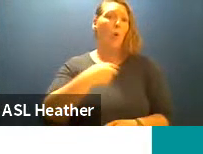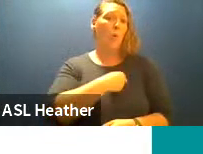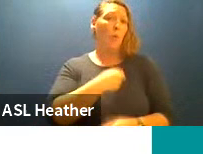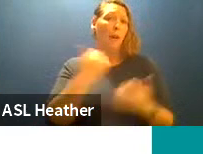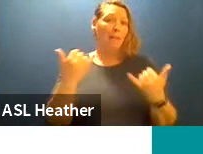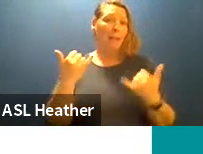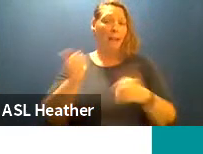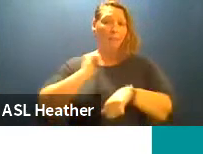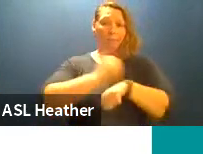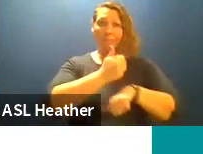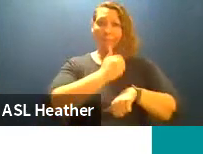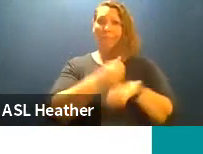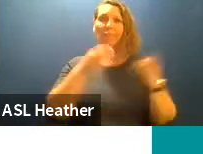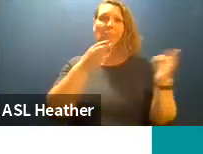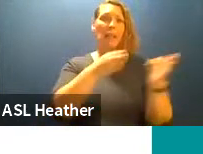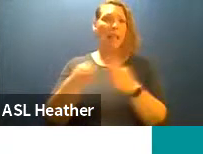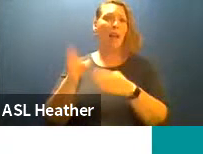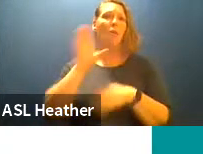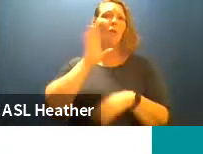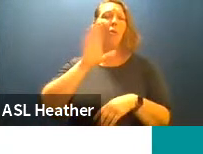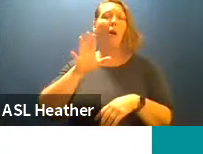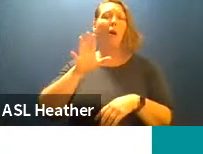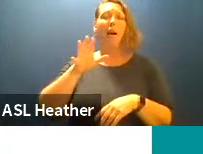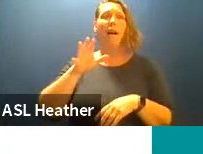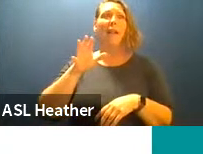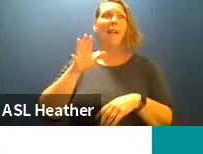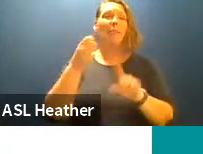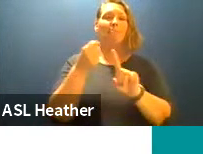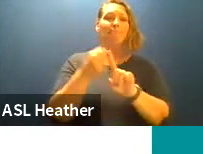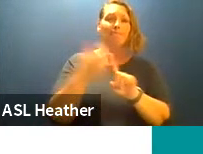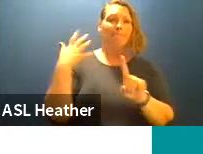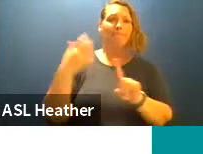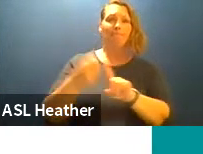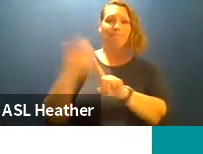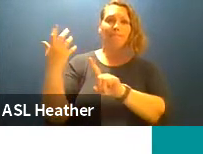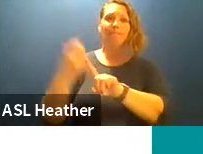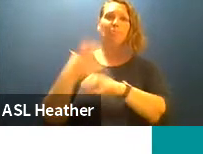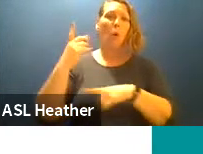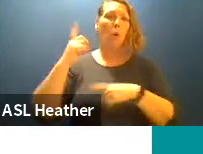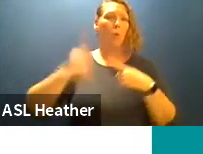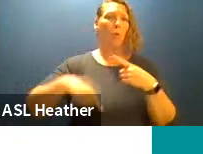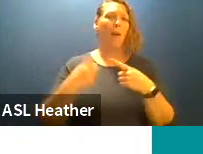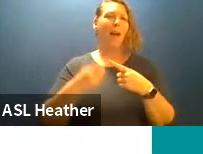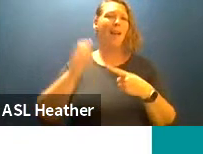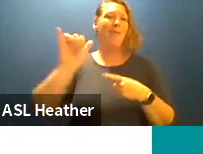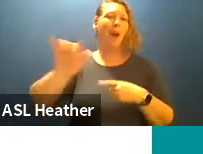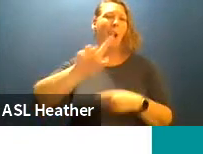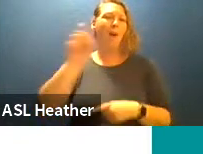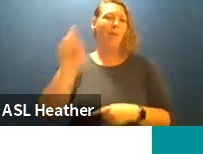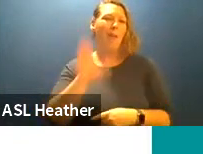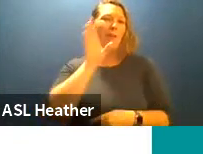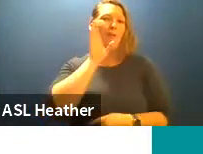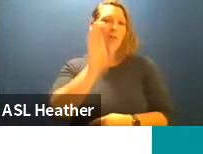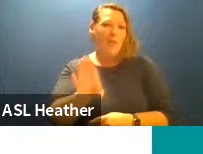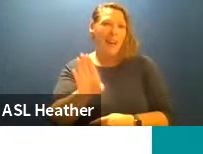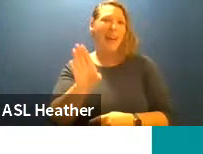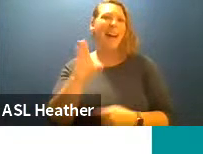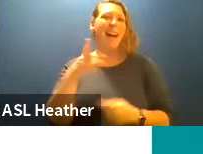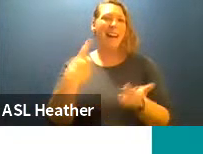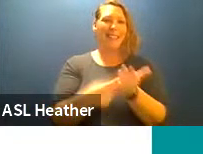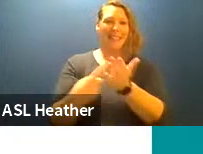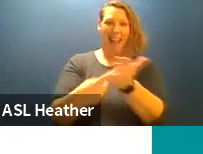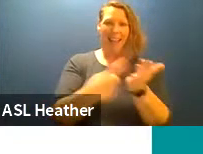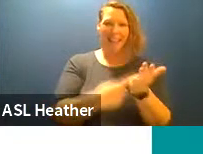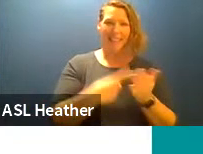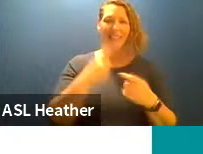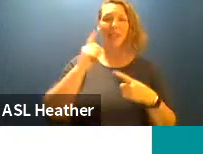plan that's going to detail exactly when these questions are going to be put on the table